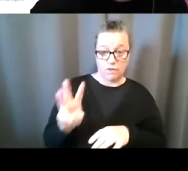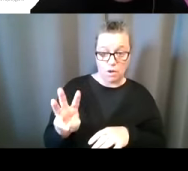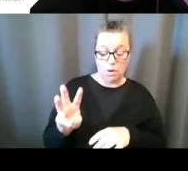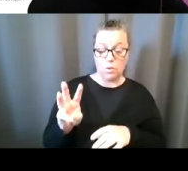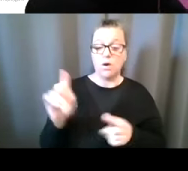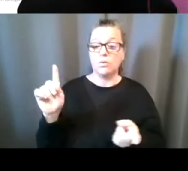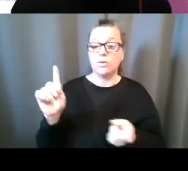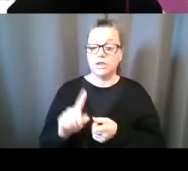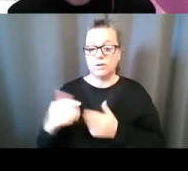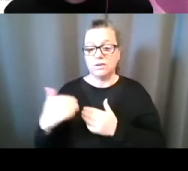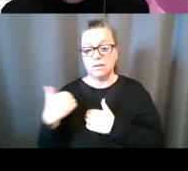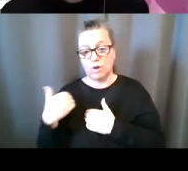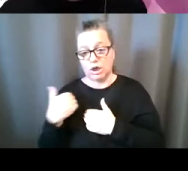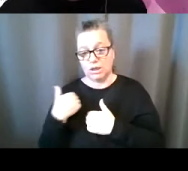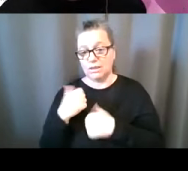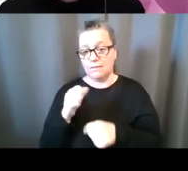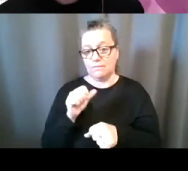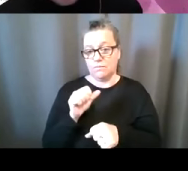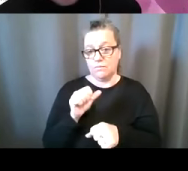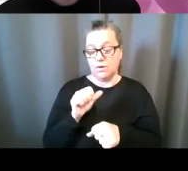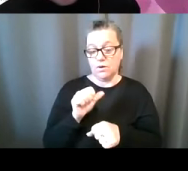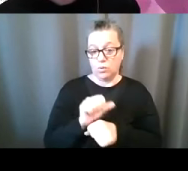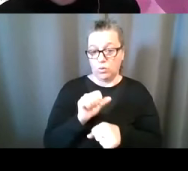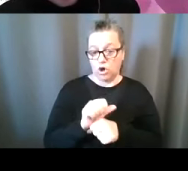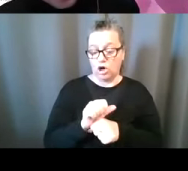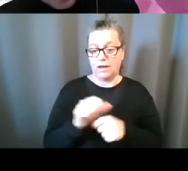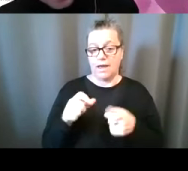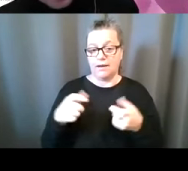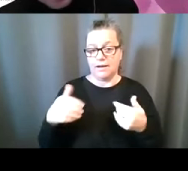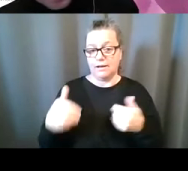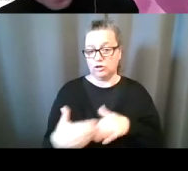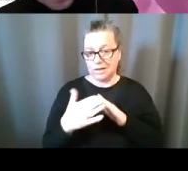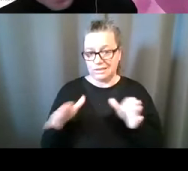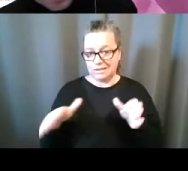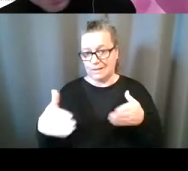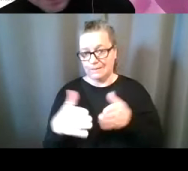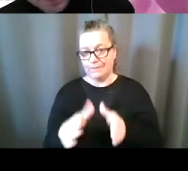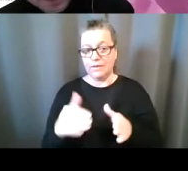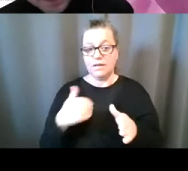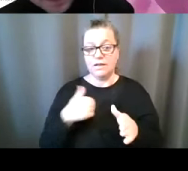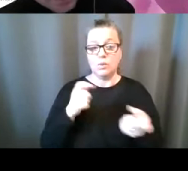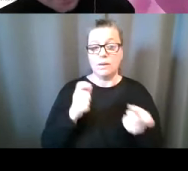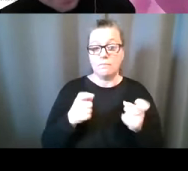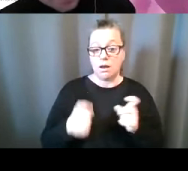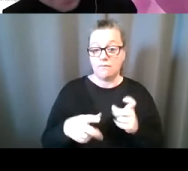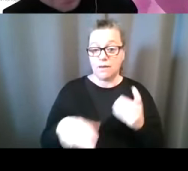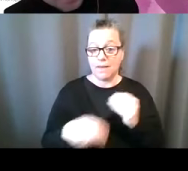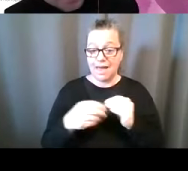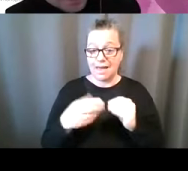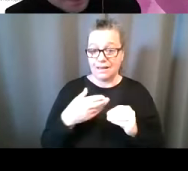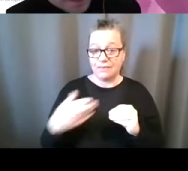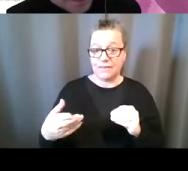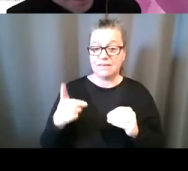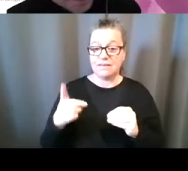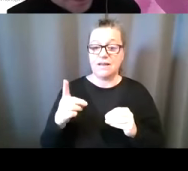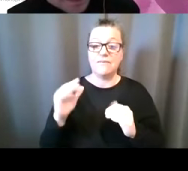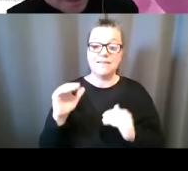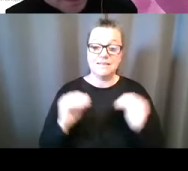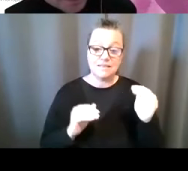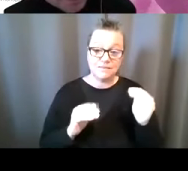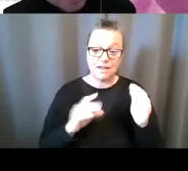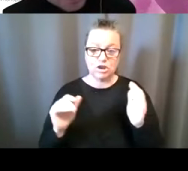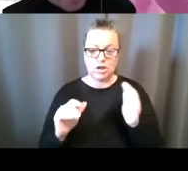burdensome work, and tackles bottlenecks. The event team modified the instructions for the airplane exercise by adding elements of disadvantages and advantages.